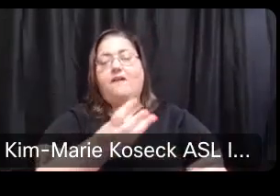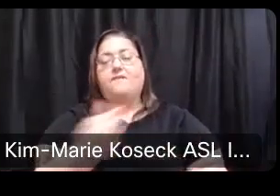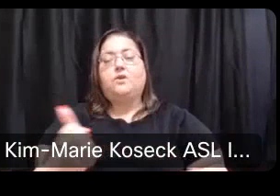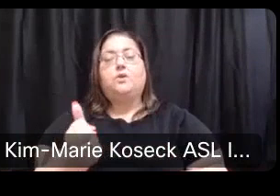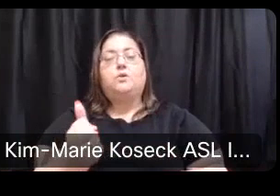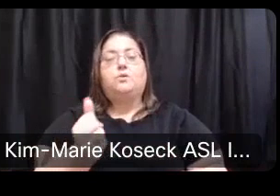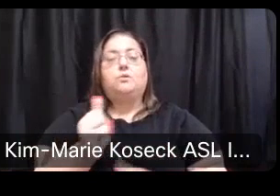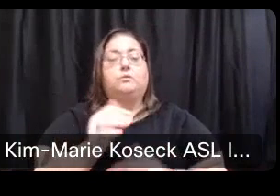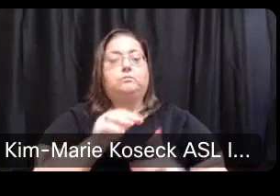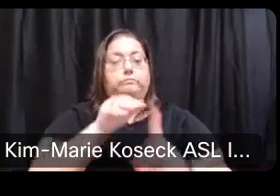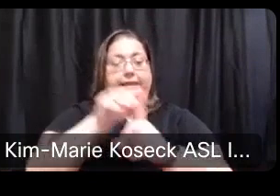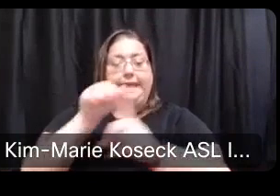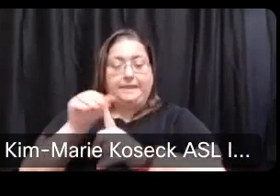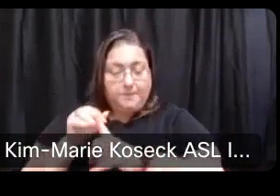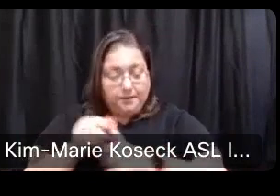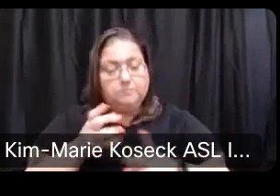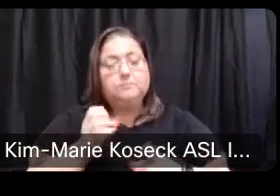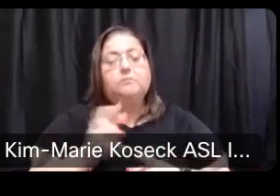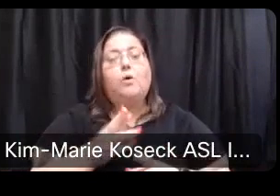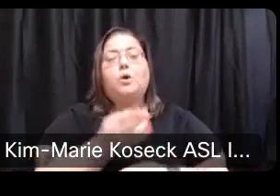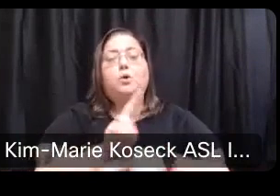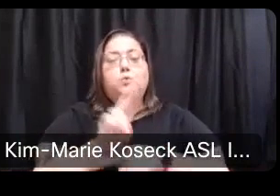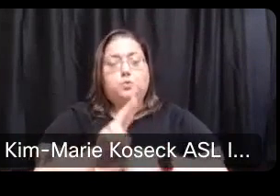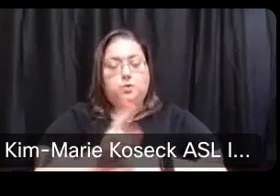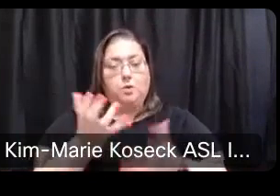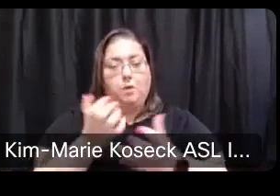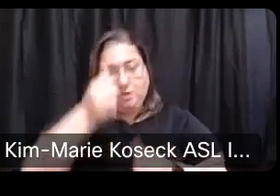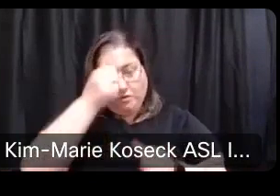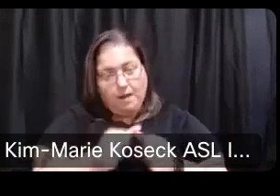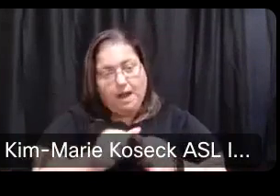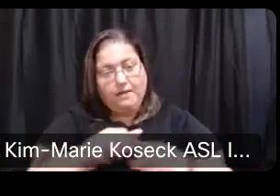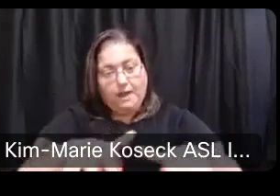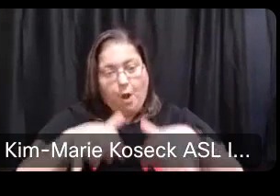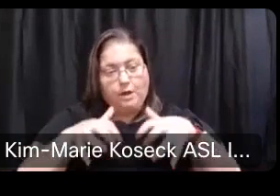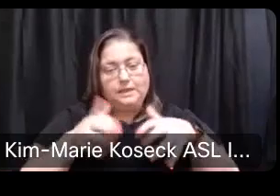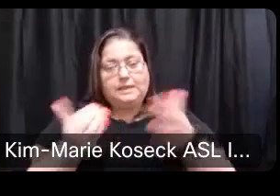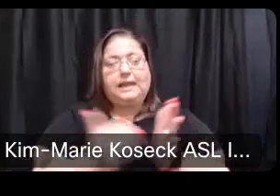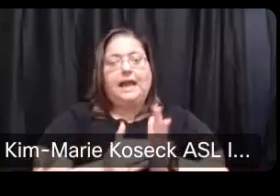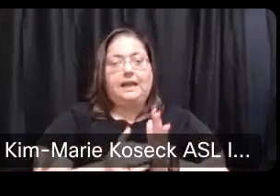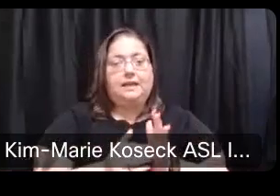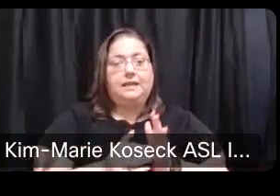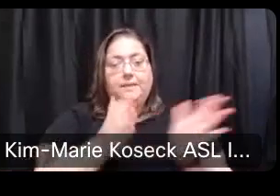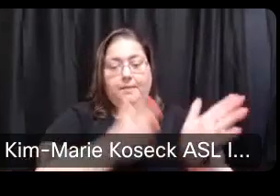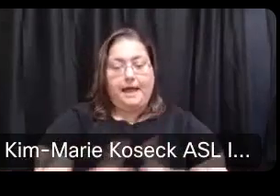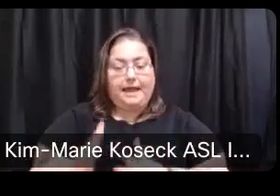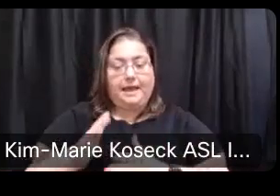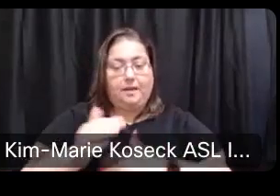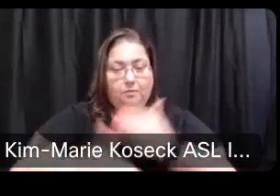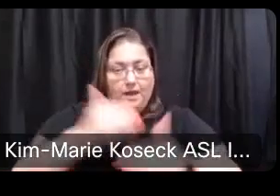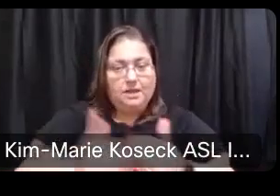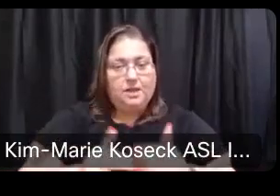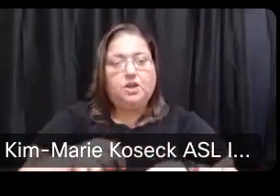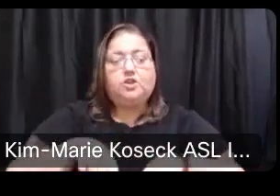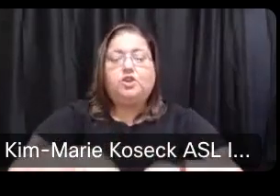and outreach tools were utilized. Also want to remind the audience that, again, this planning process occurred during the